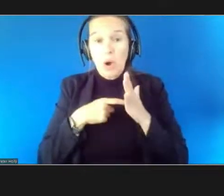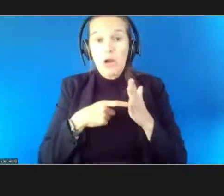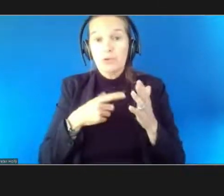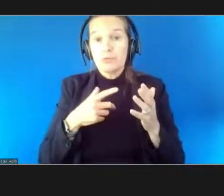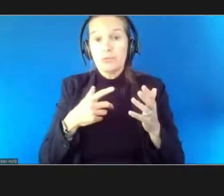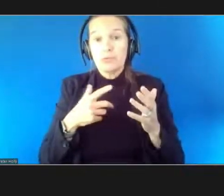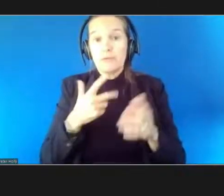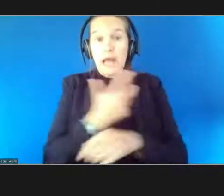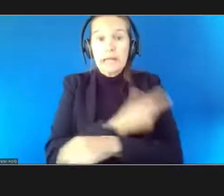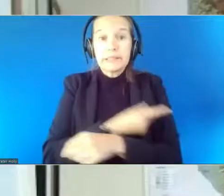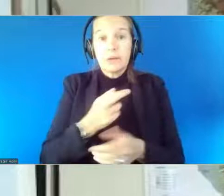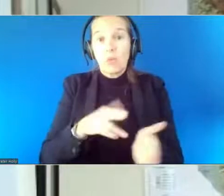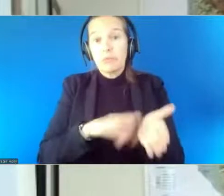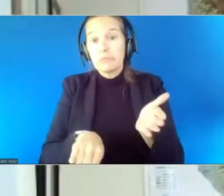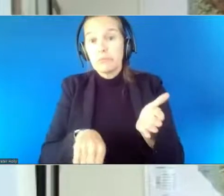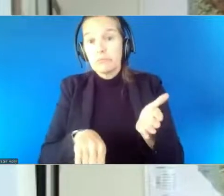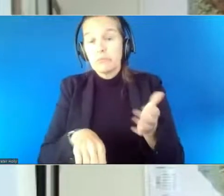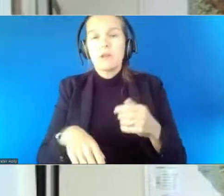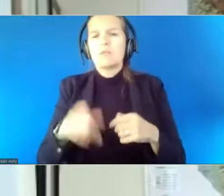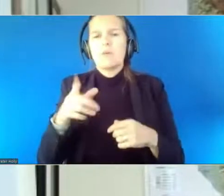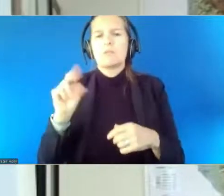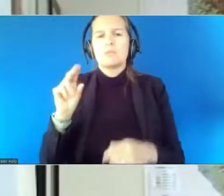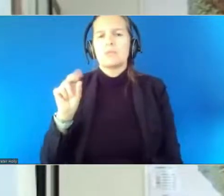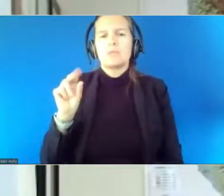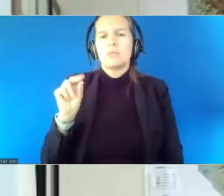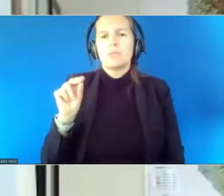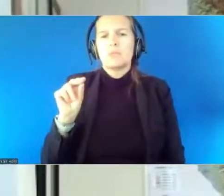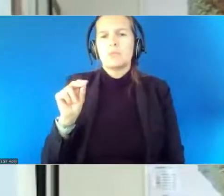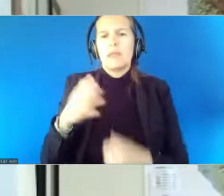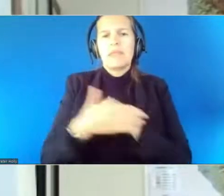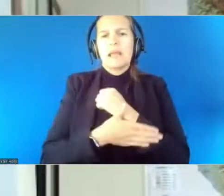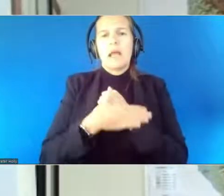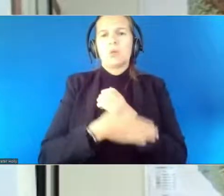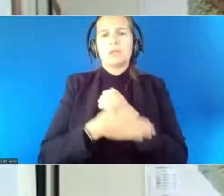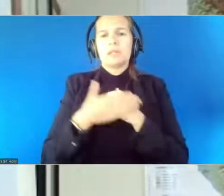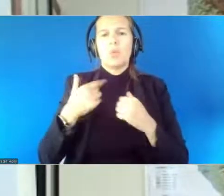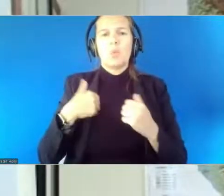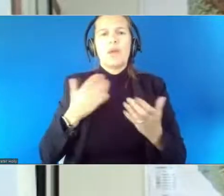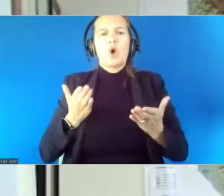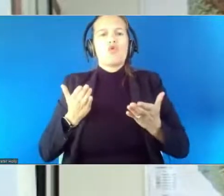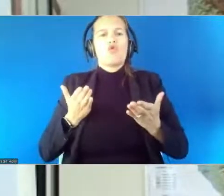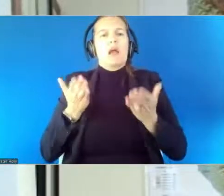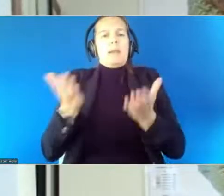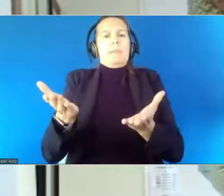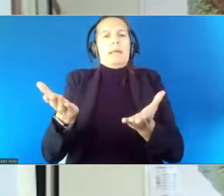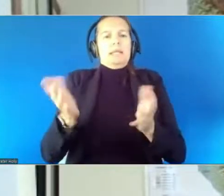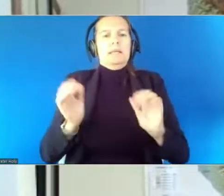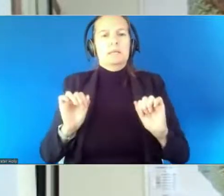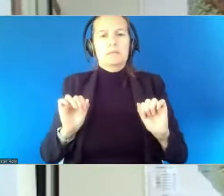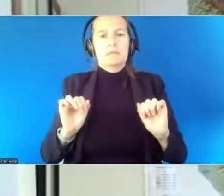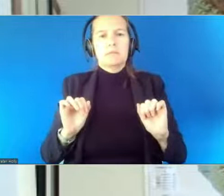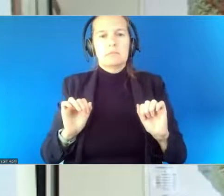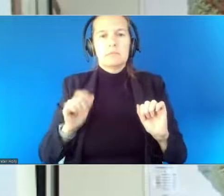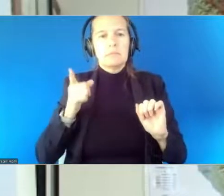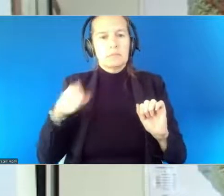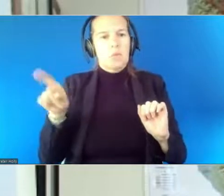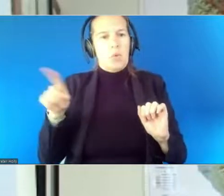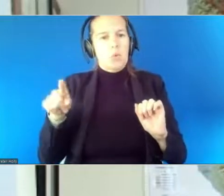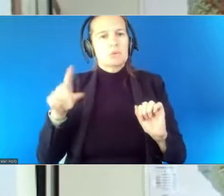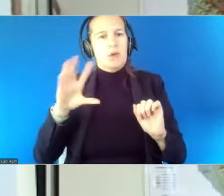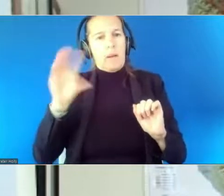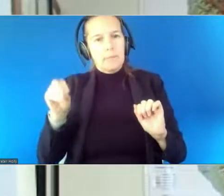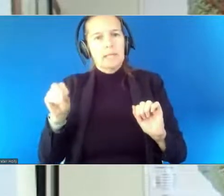list? Yeah, no, in the county, we've made a recommendation that employers adopt